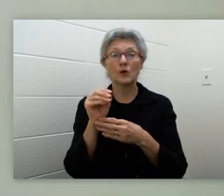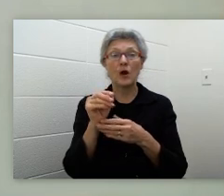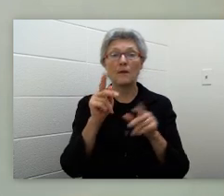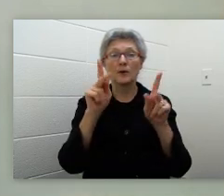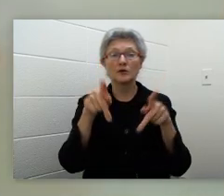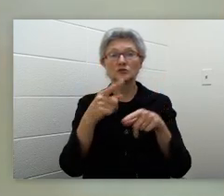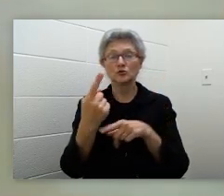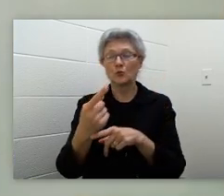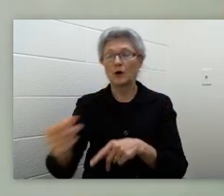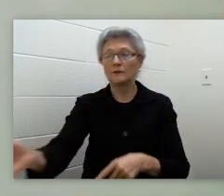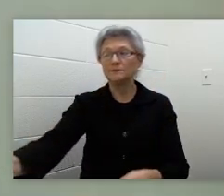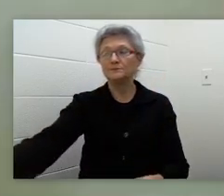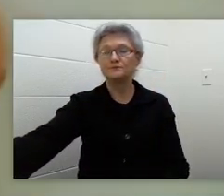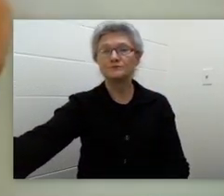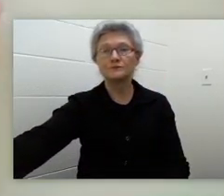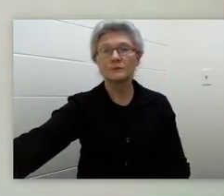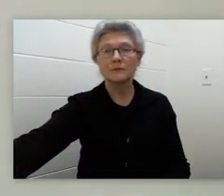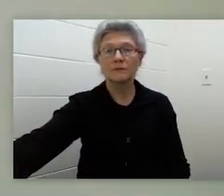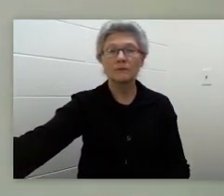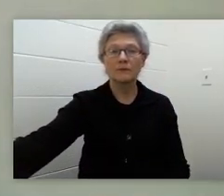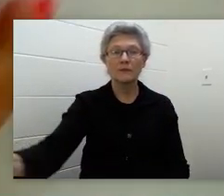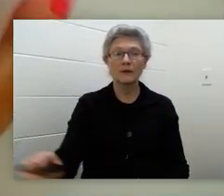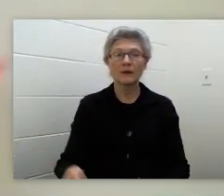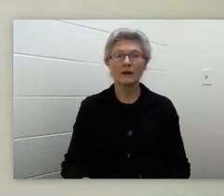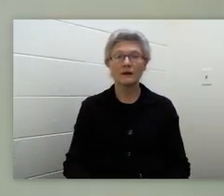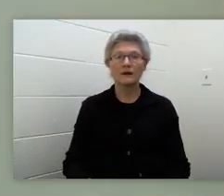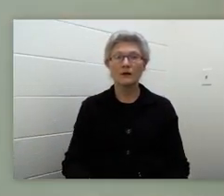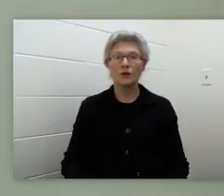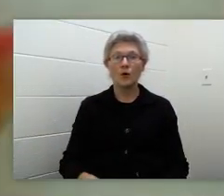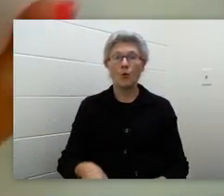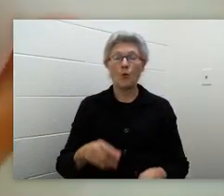person 1 is going to get